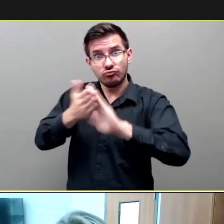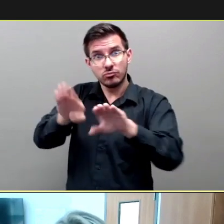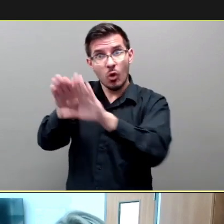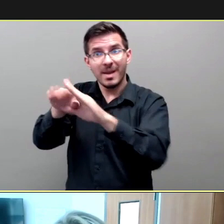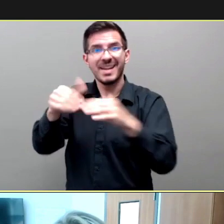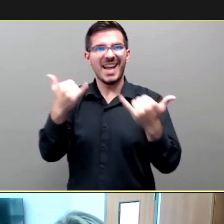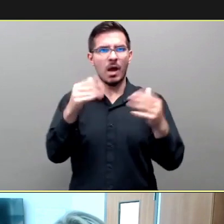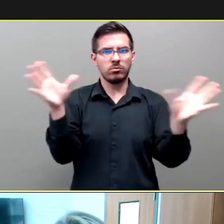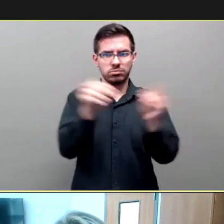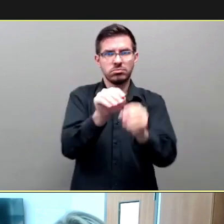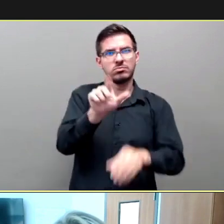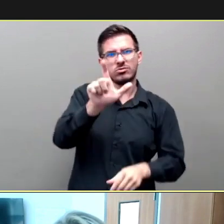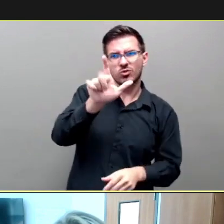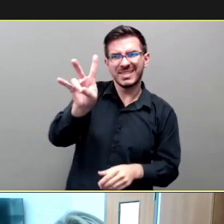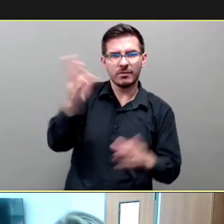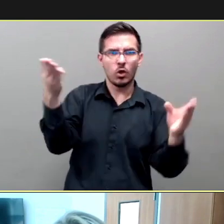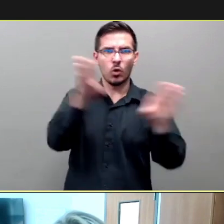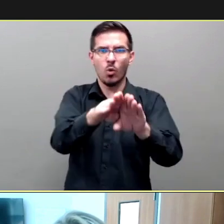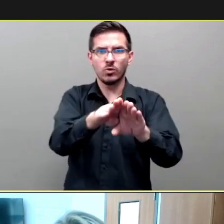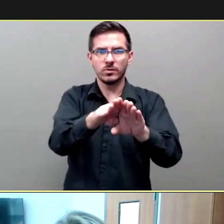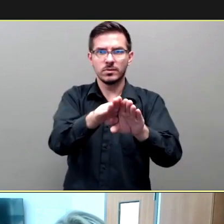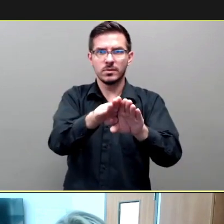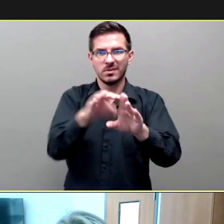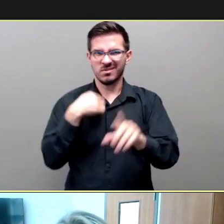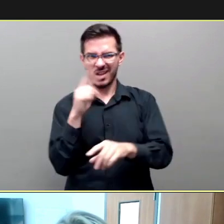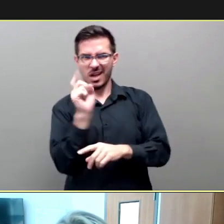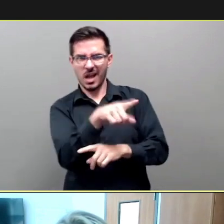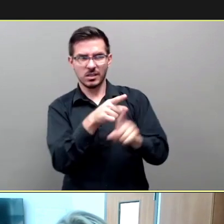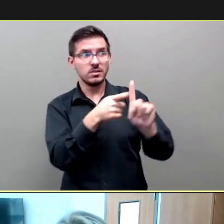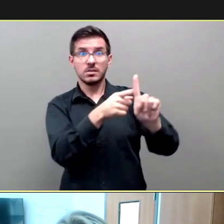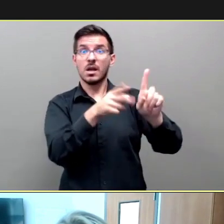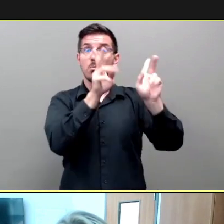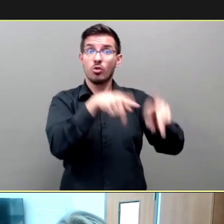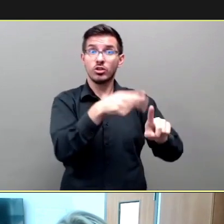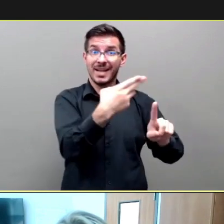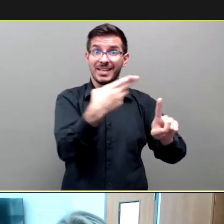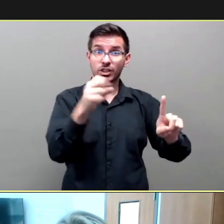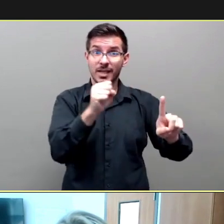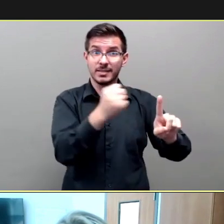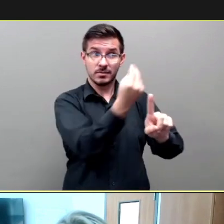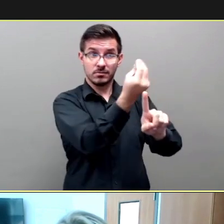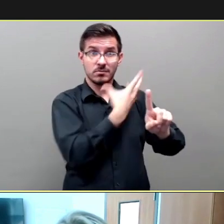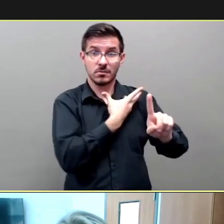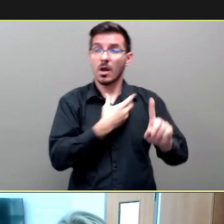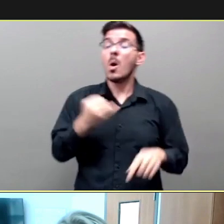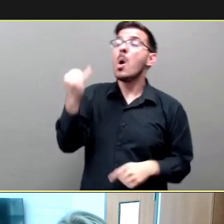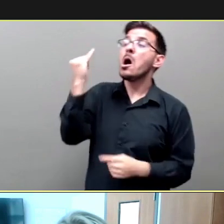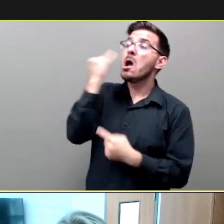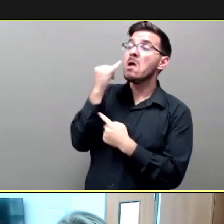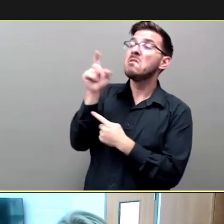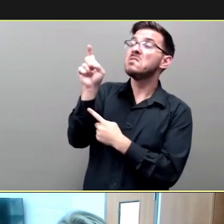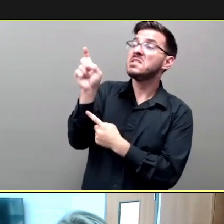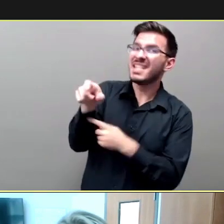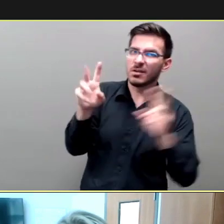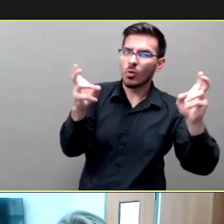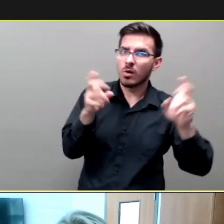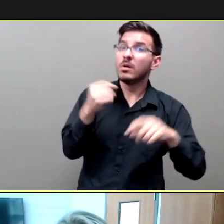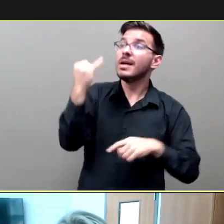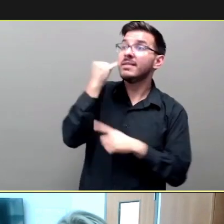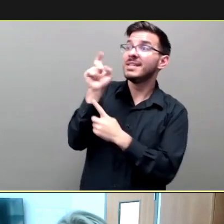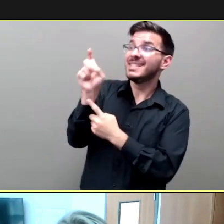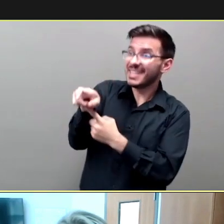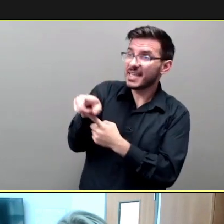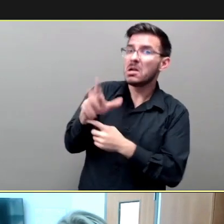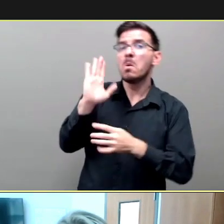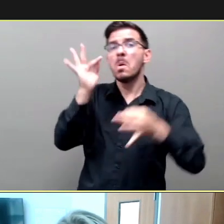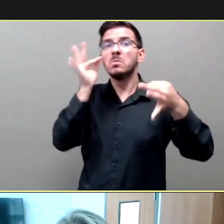A spokesperson for HHS tells me, quote, "Should the need arise, we will determine if reopening of